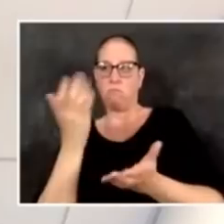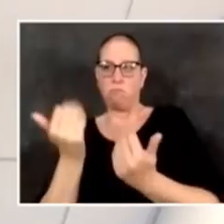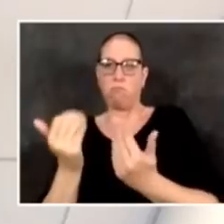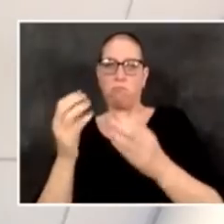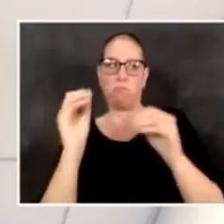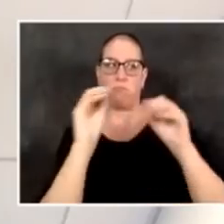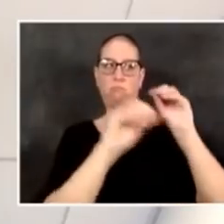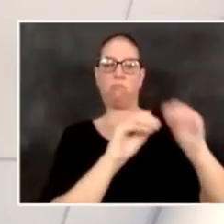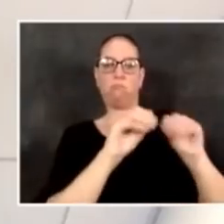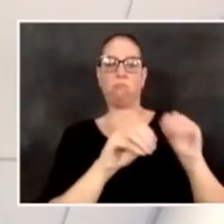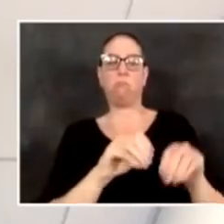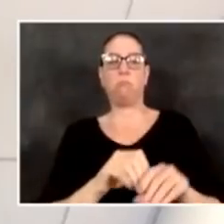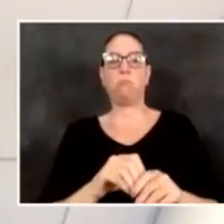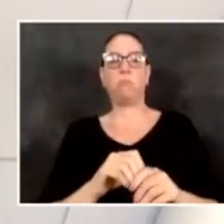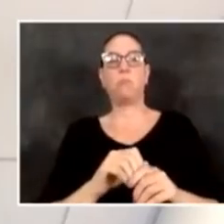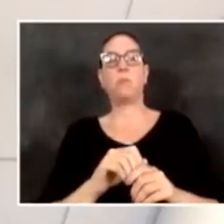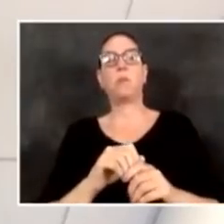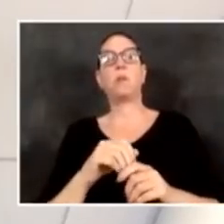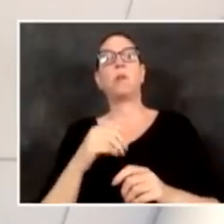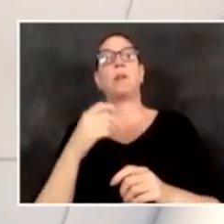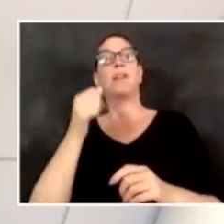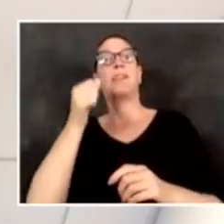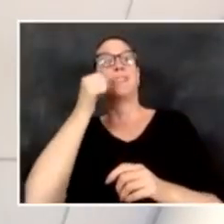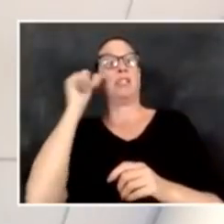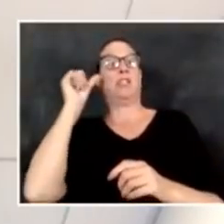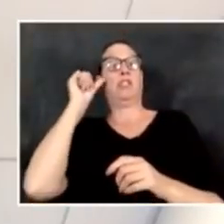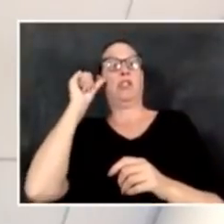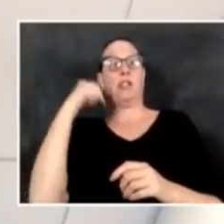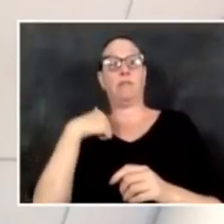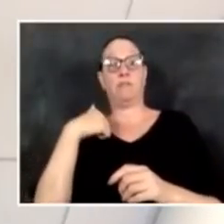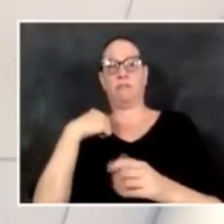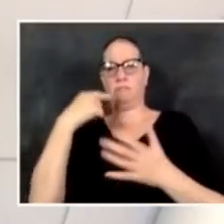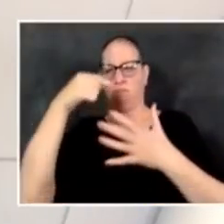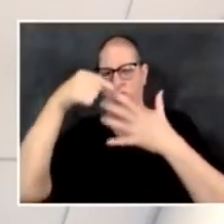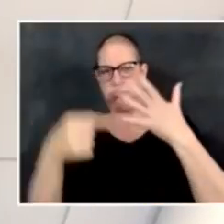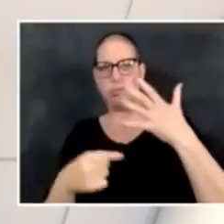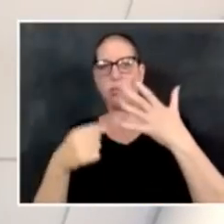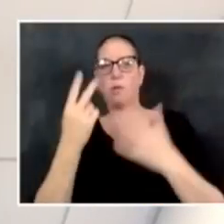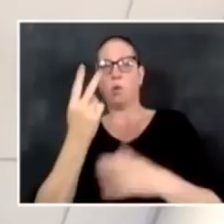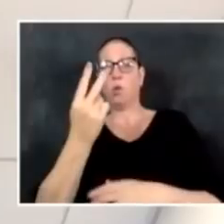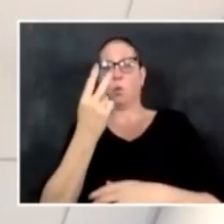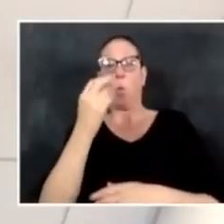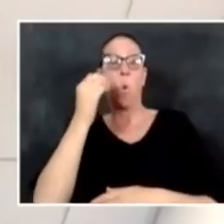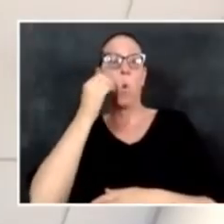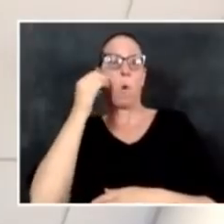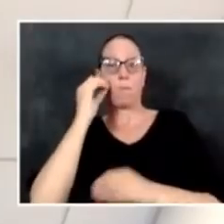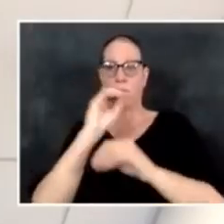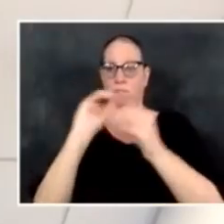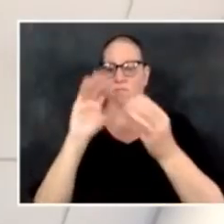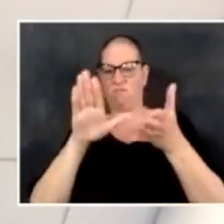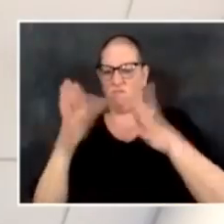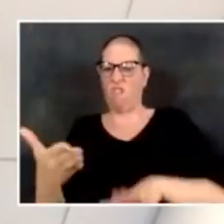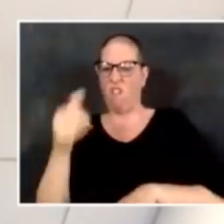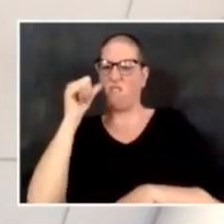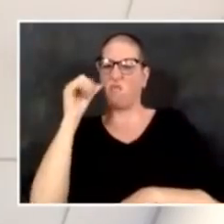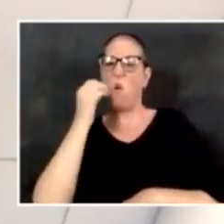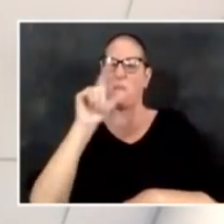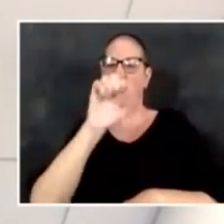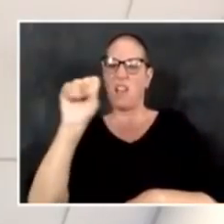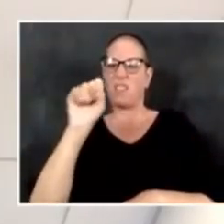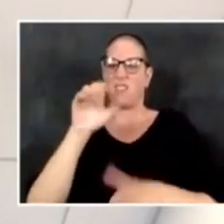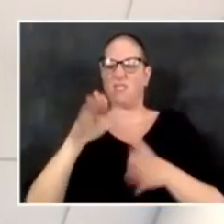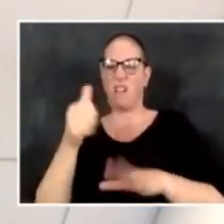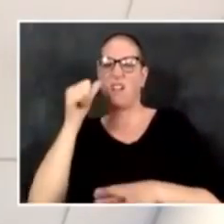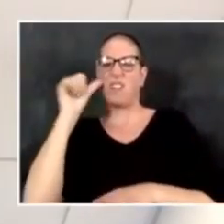that they were obviously part of people that we've been trying to bring in. And since the beginning of this, the beginning of